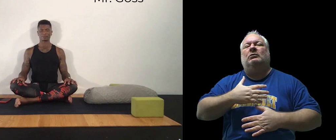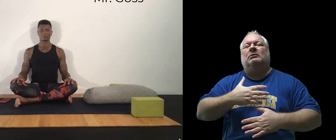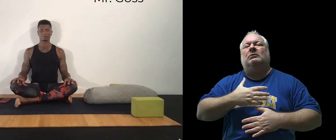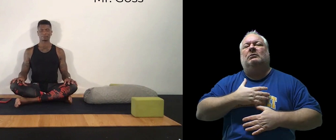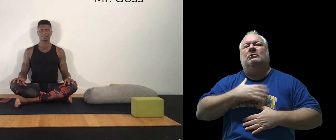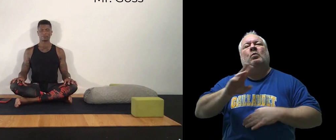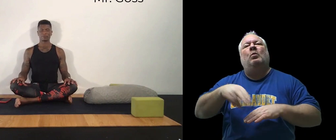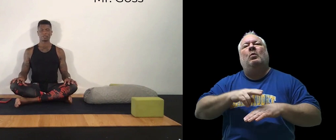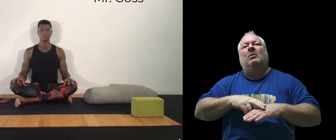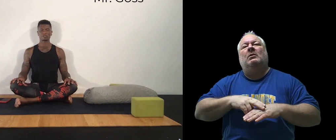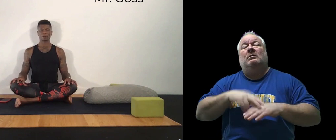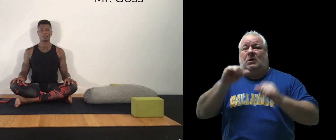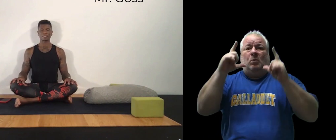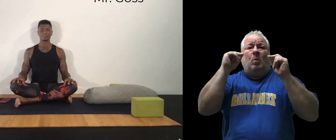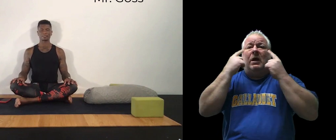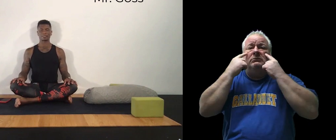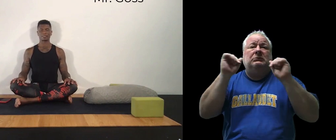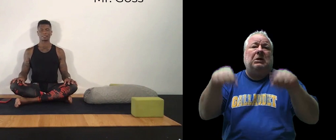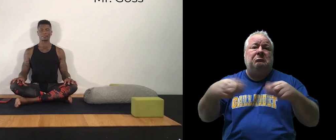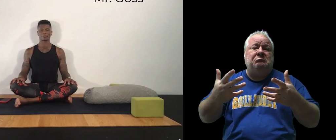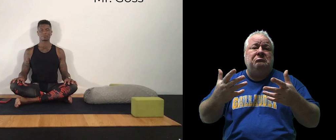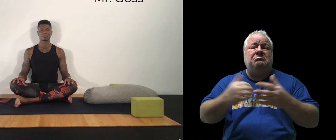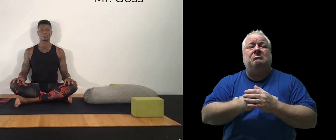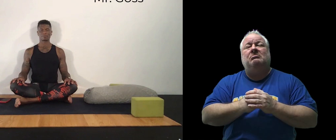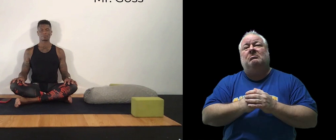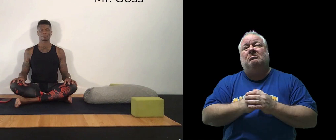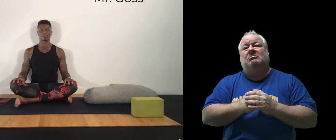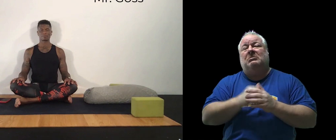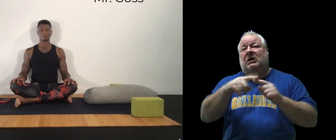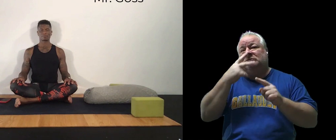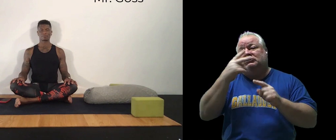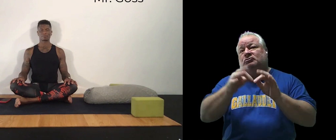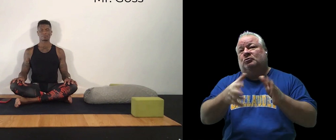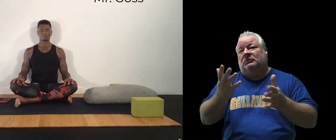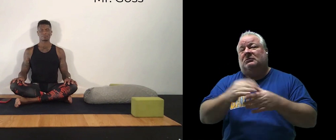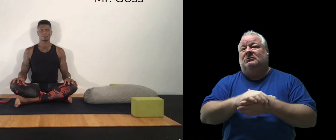breathe. Feel free to close your eyes.